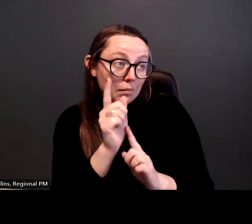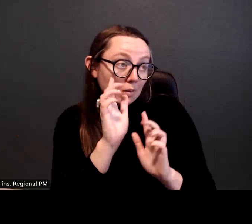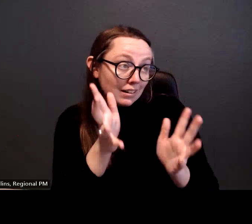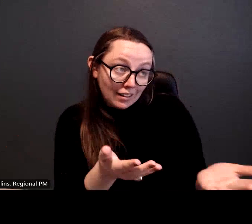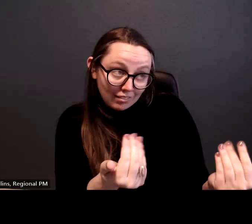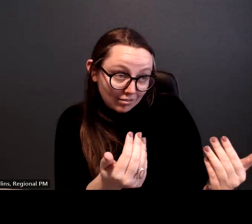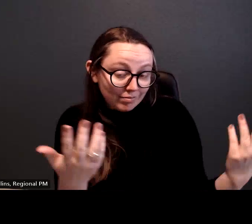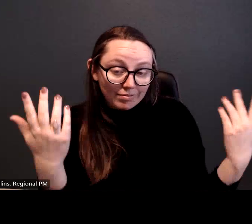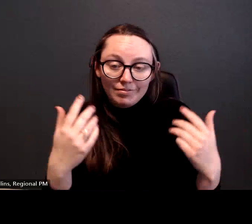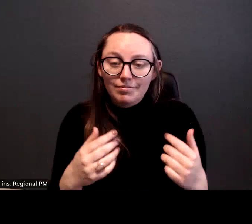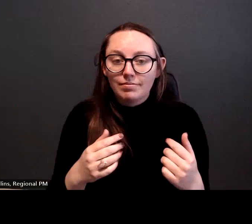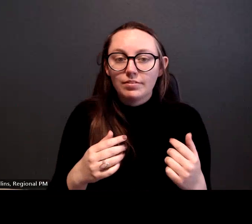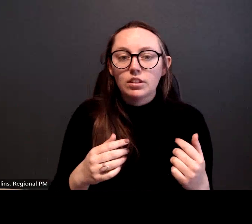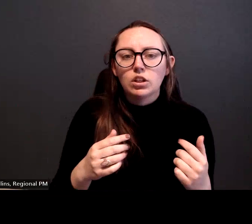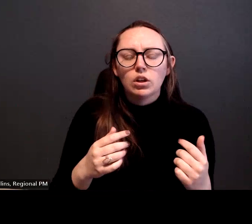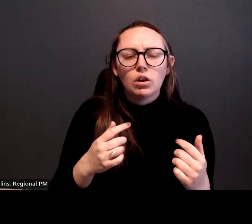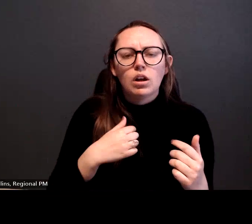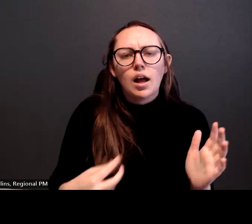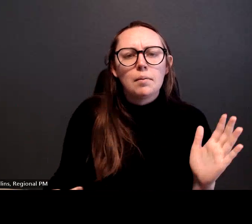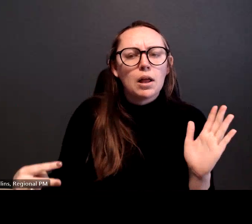Looking at sub 9,